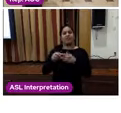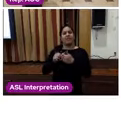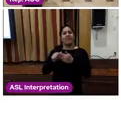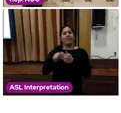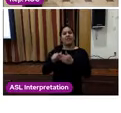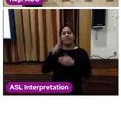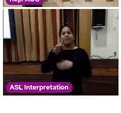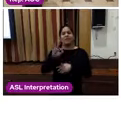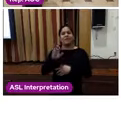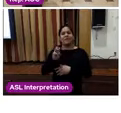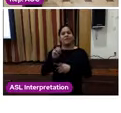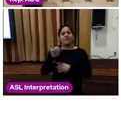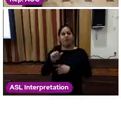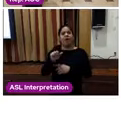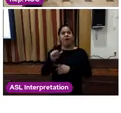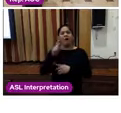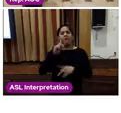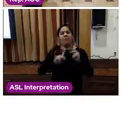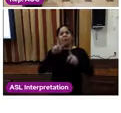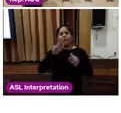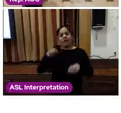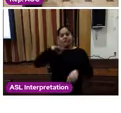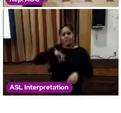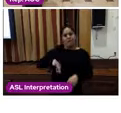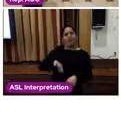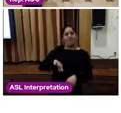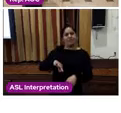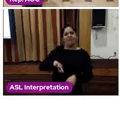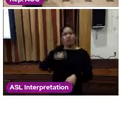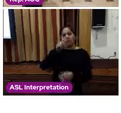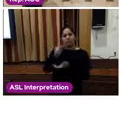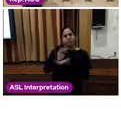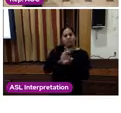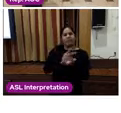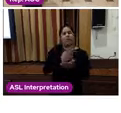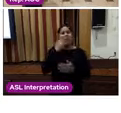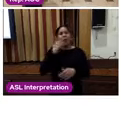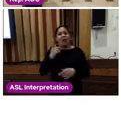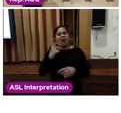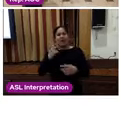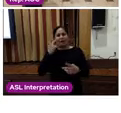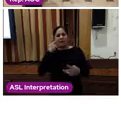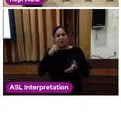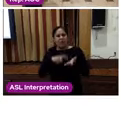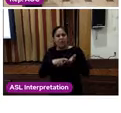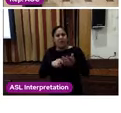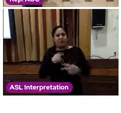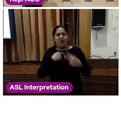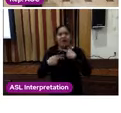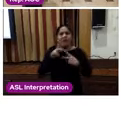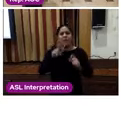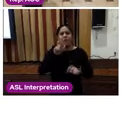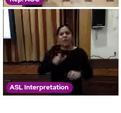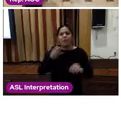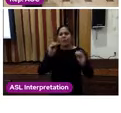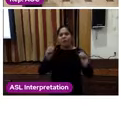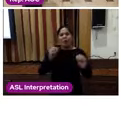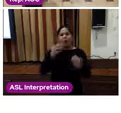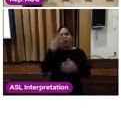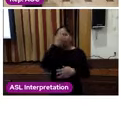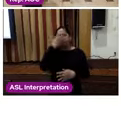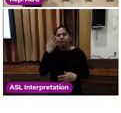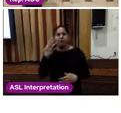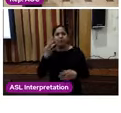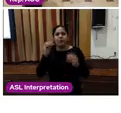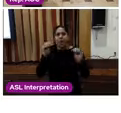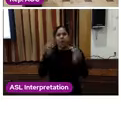eligibility. Because the thing that we really see is that there's a lot of red tape when it comes to documentation. A lot of times FEMA would decline people the